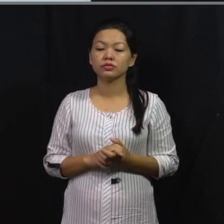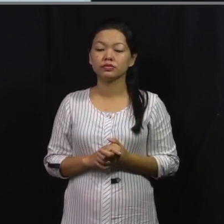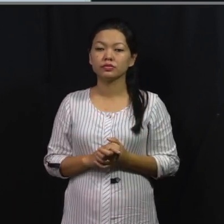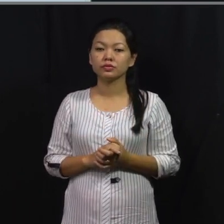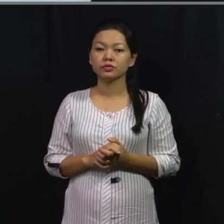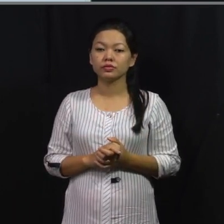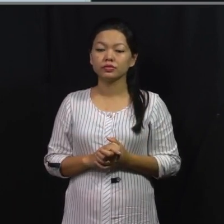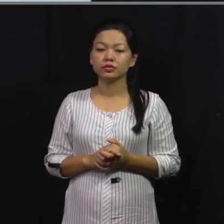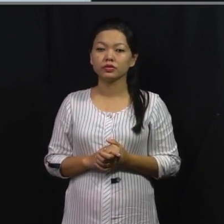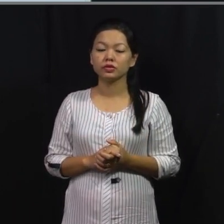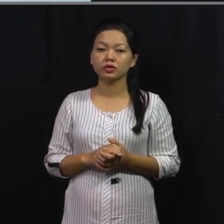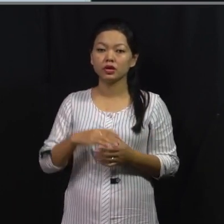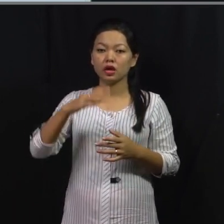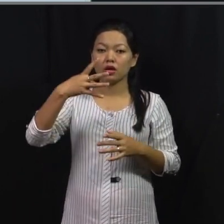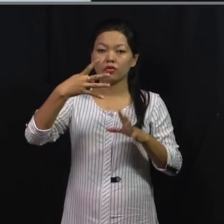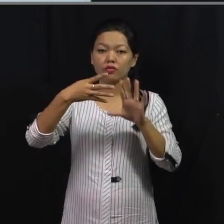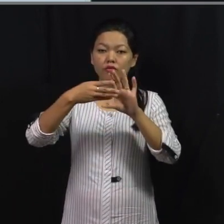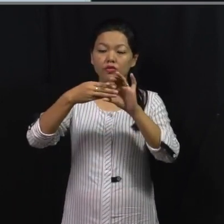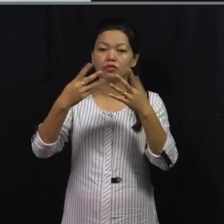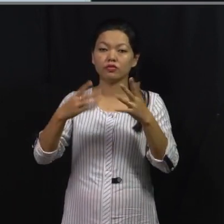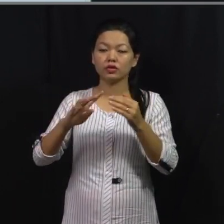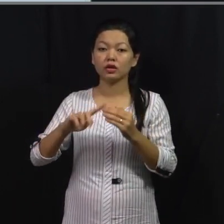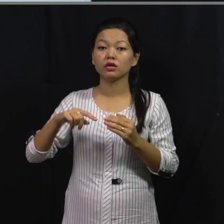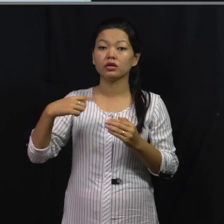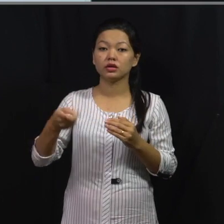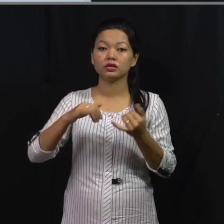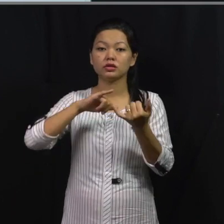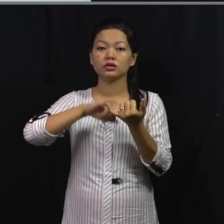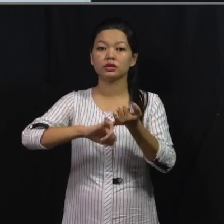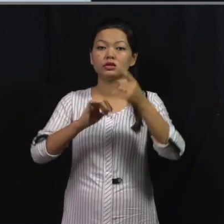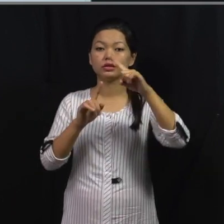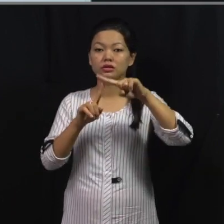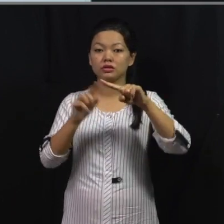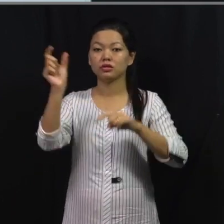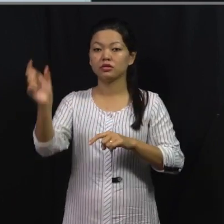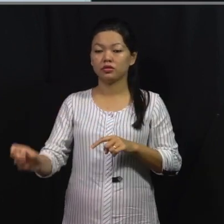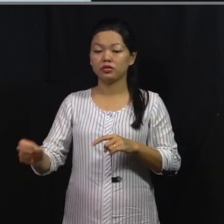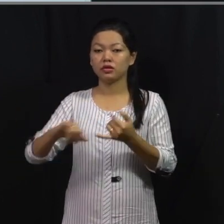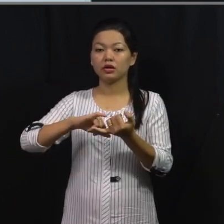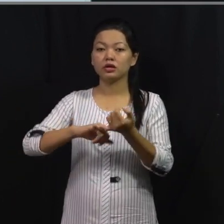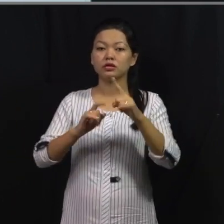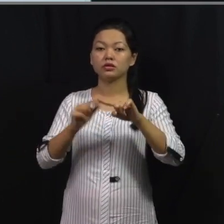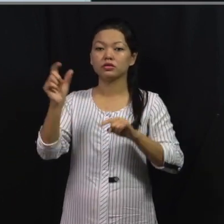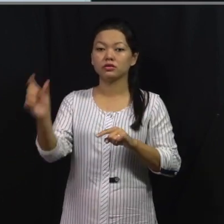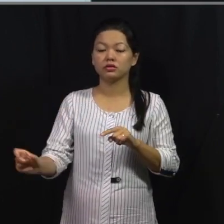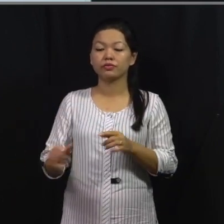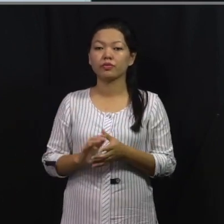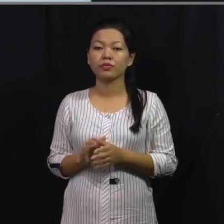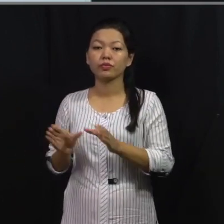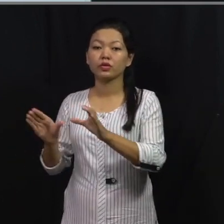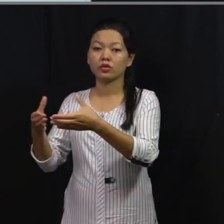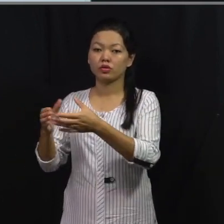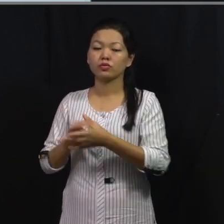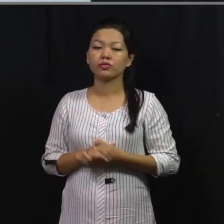there is another group of people who are called as the scheduled caste, okay. scheduled caste? Scheduled caste, okay, is